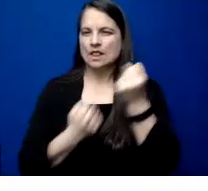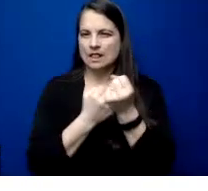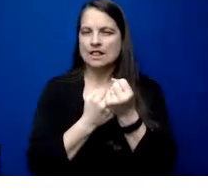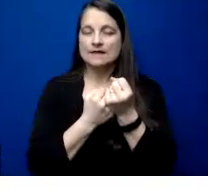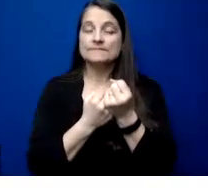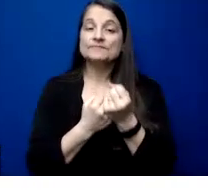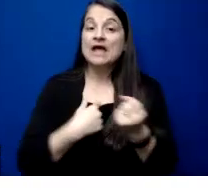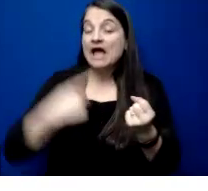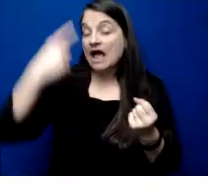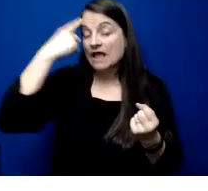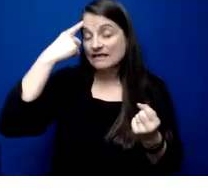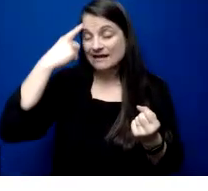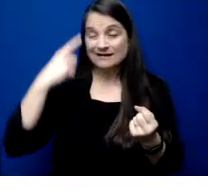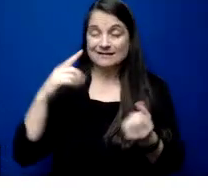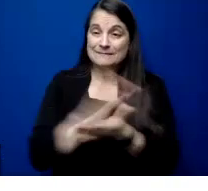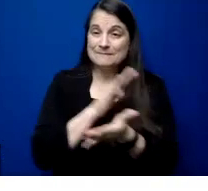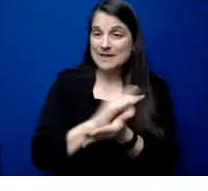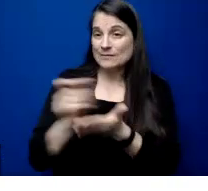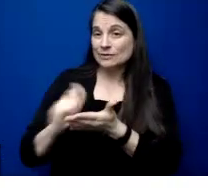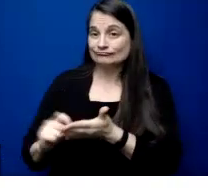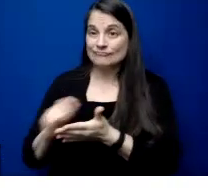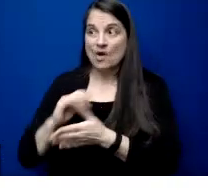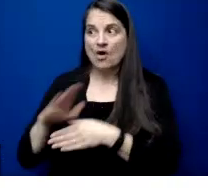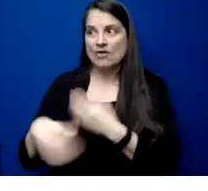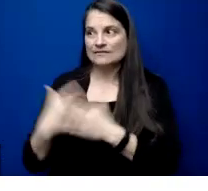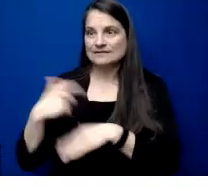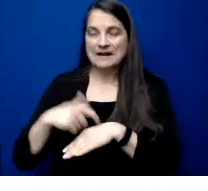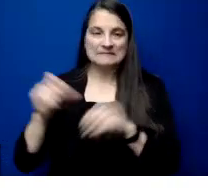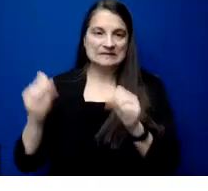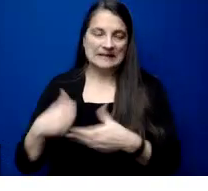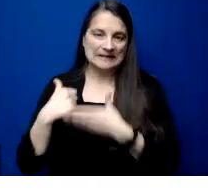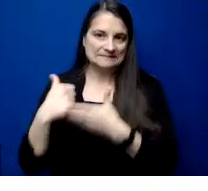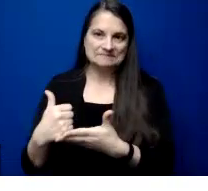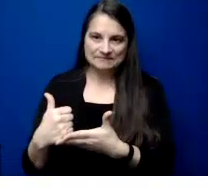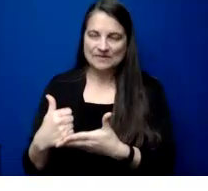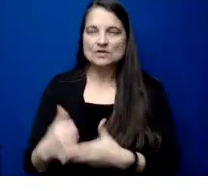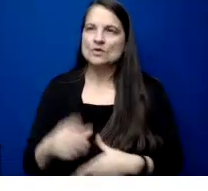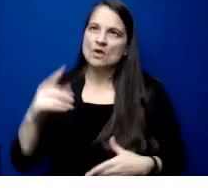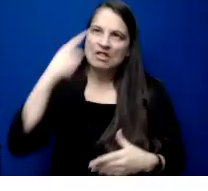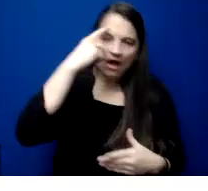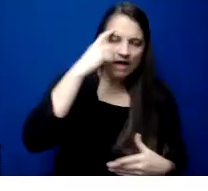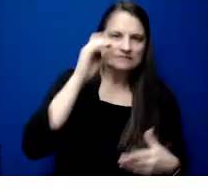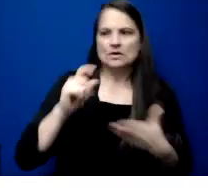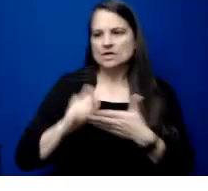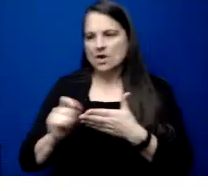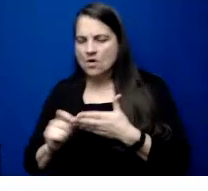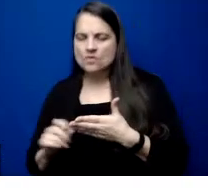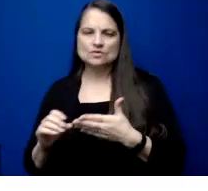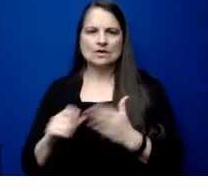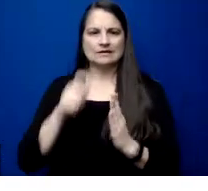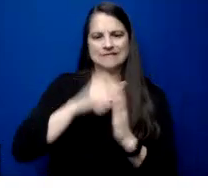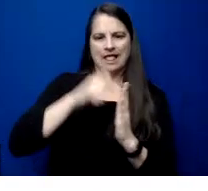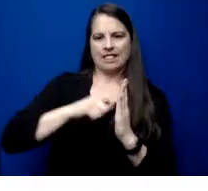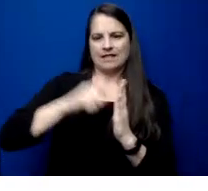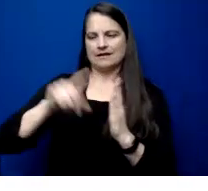having notepads and paper around to take notes on or to write thoughts out or whatever to get tally marks down